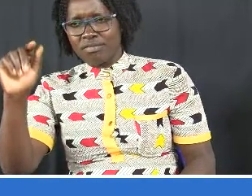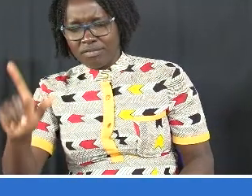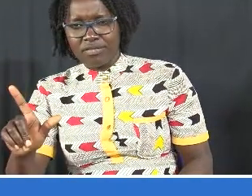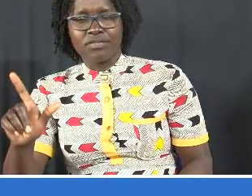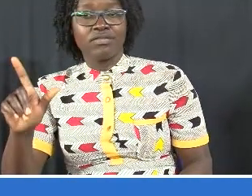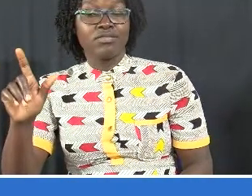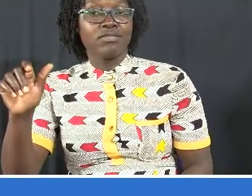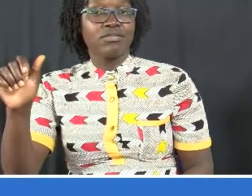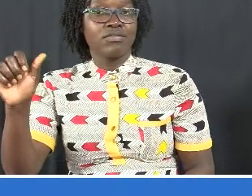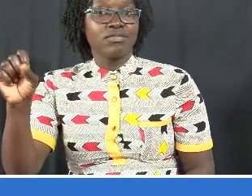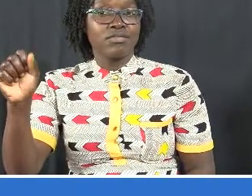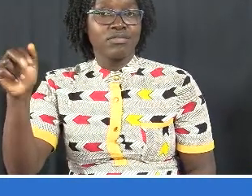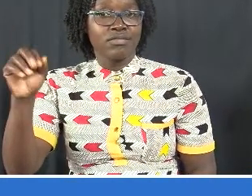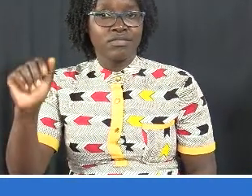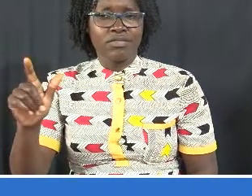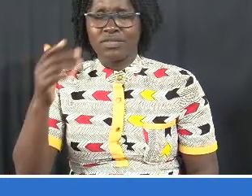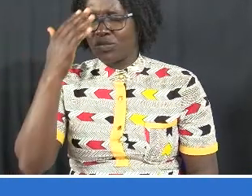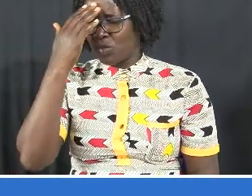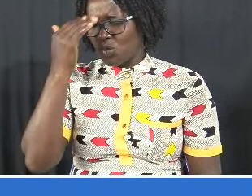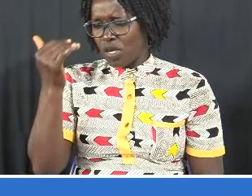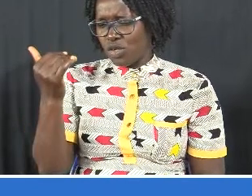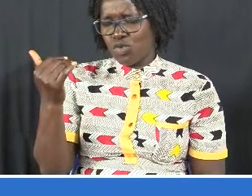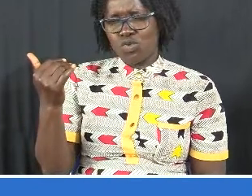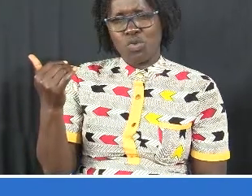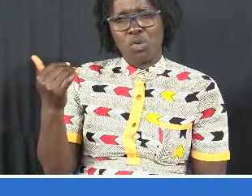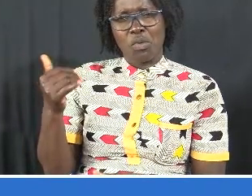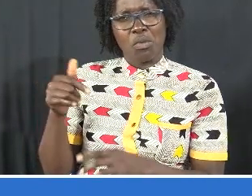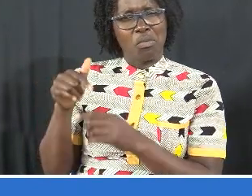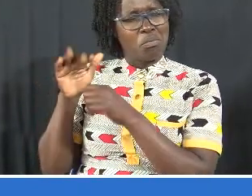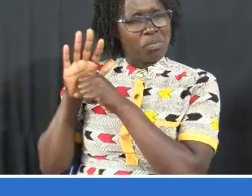Saul, why are you